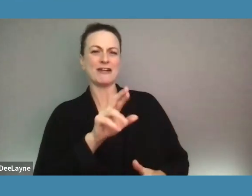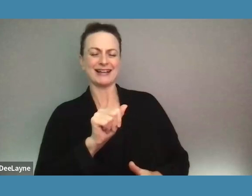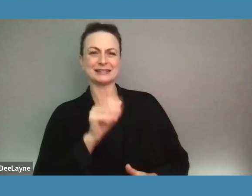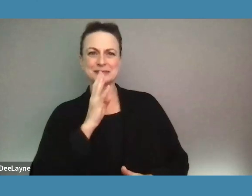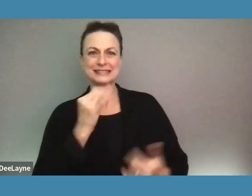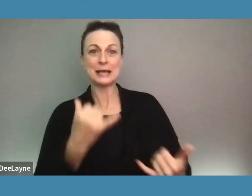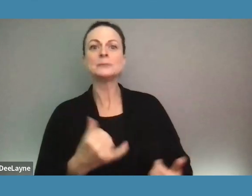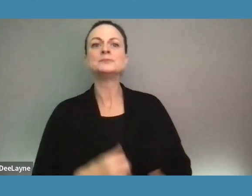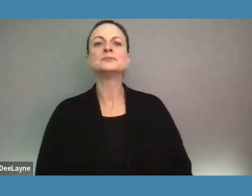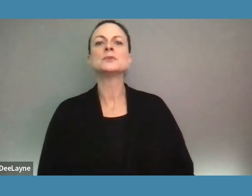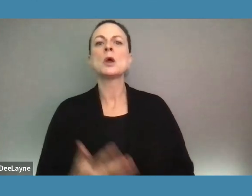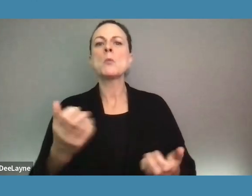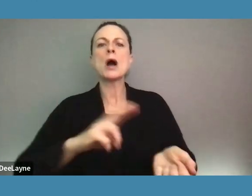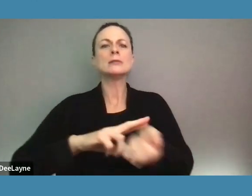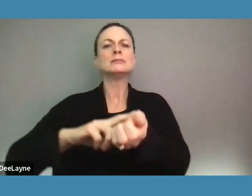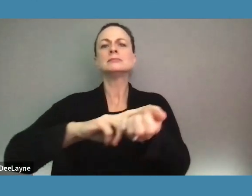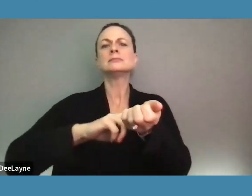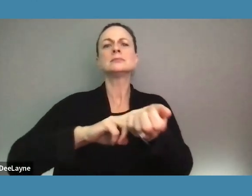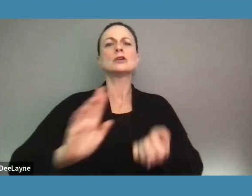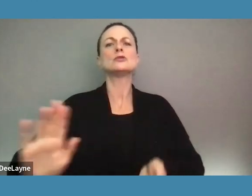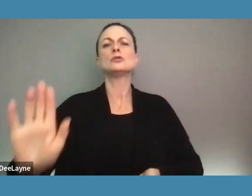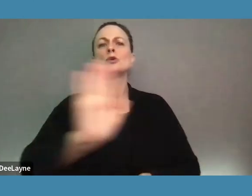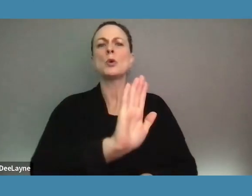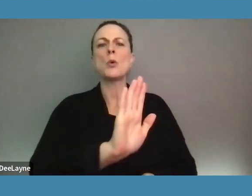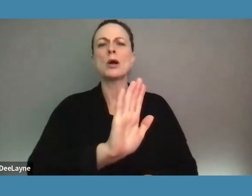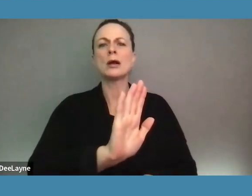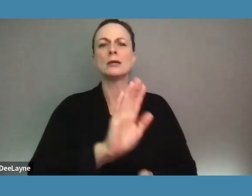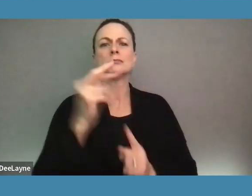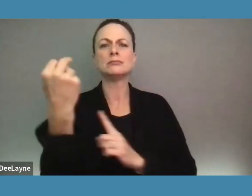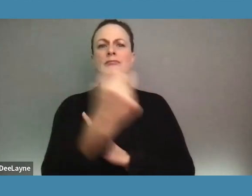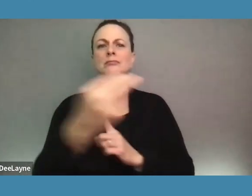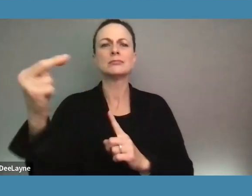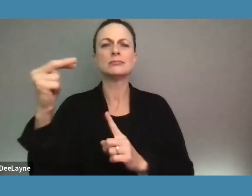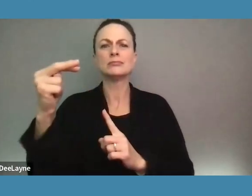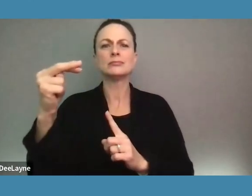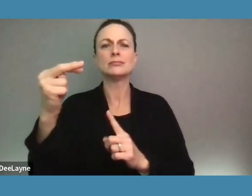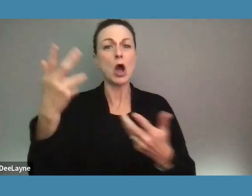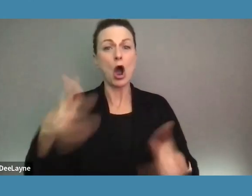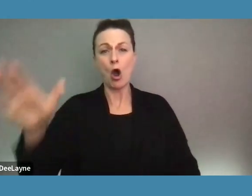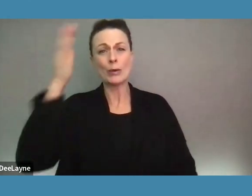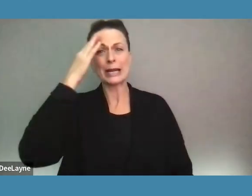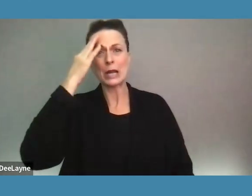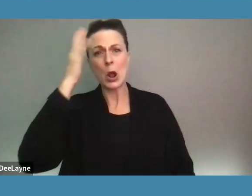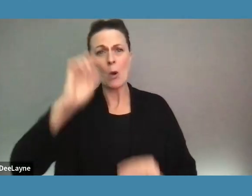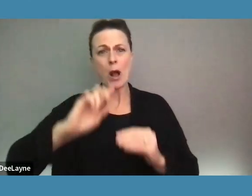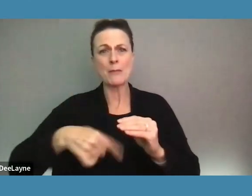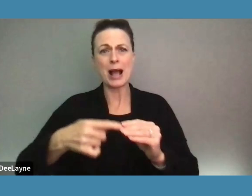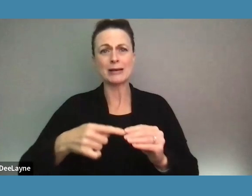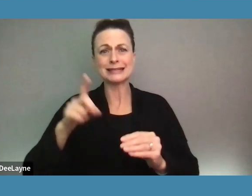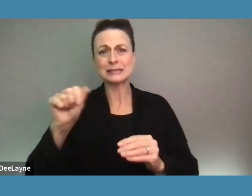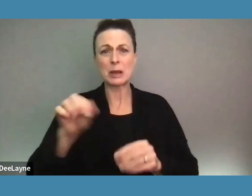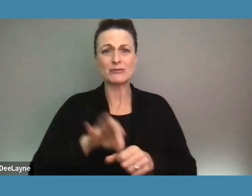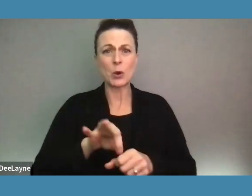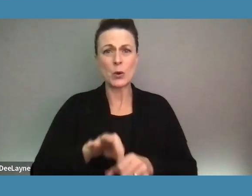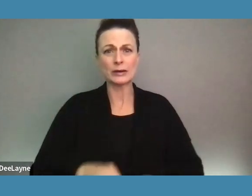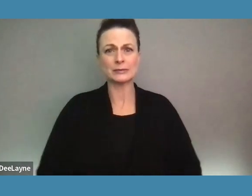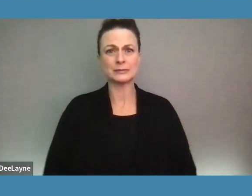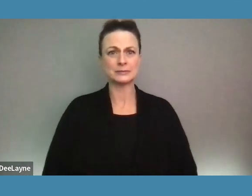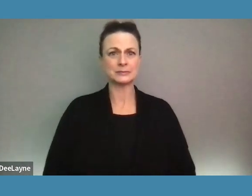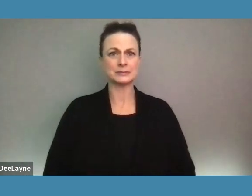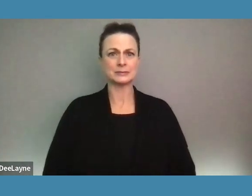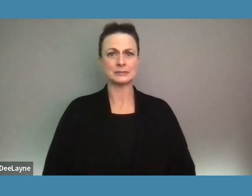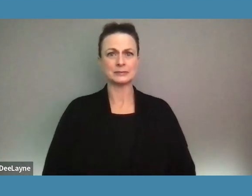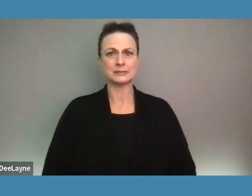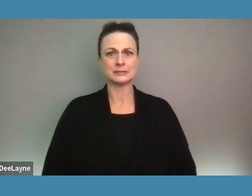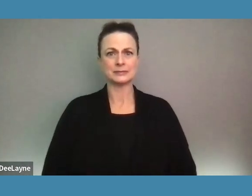a sense of what you guys already know about disability voting. So we have